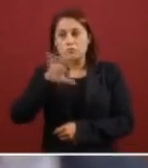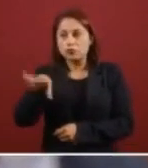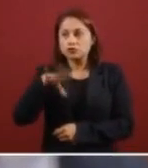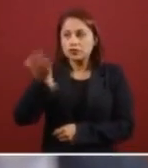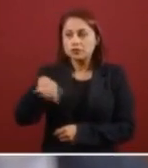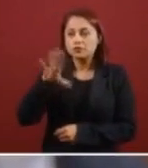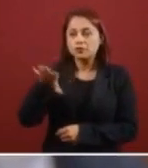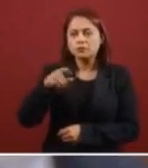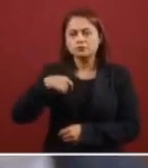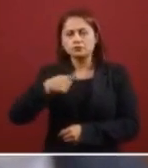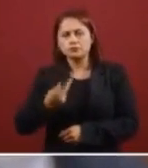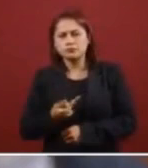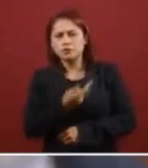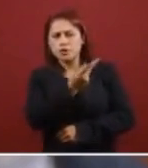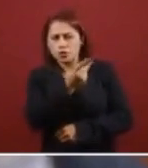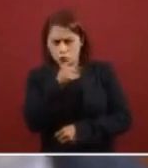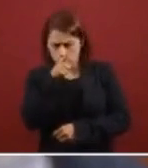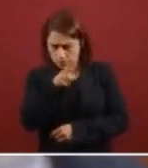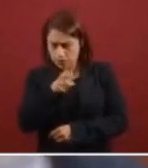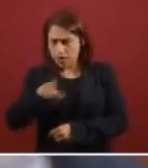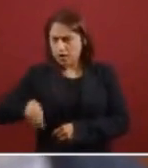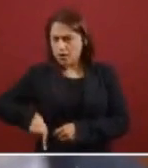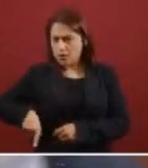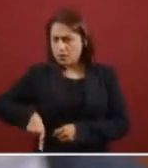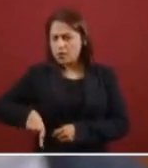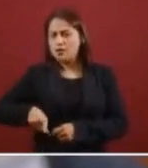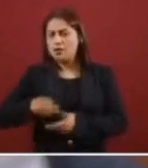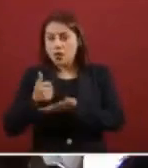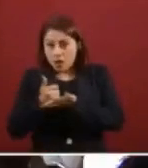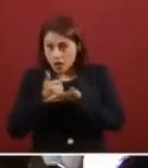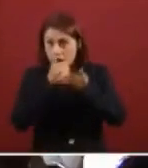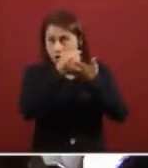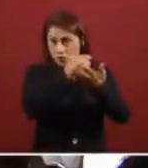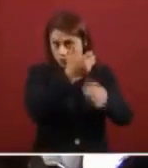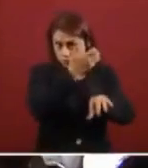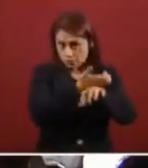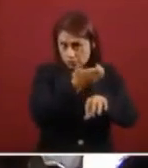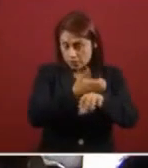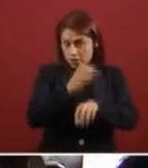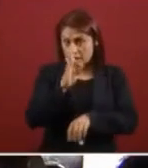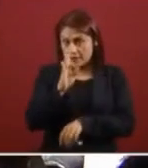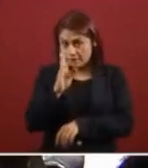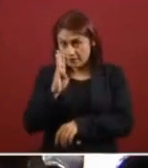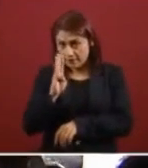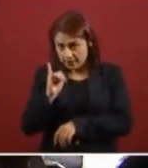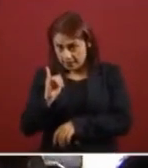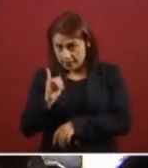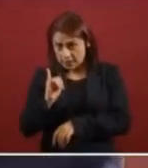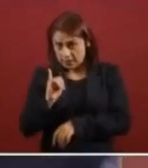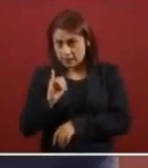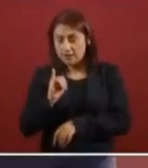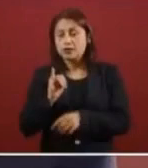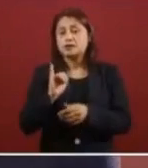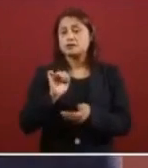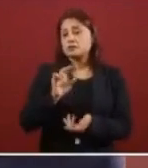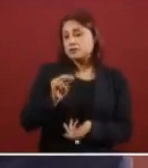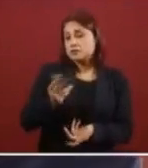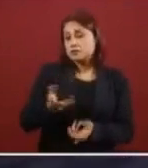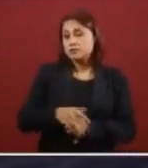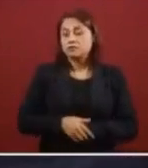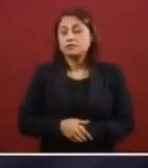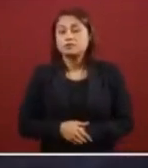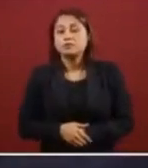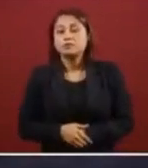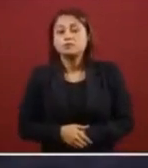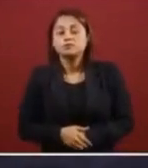a la dependencia norteamericana para la captura de este will señor. You be helping the, with giving information to the U.S. government to